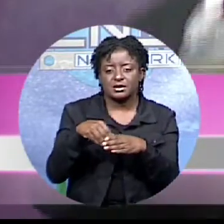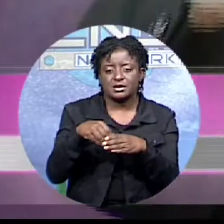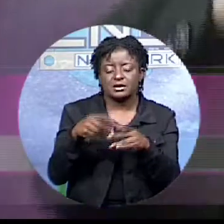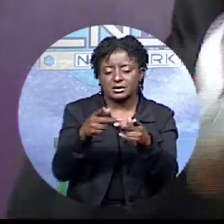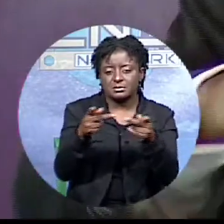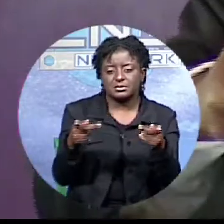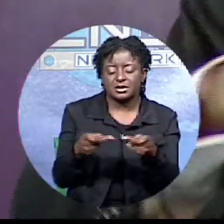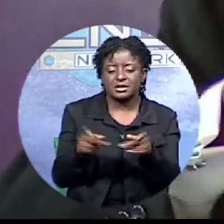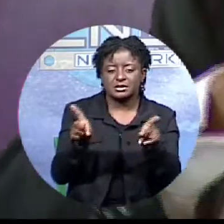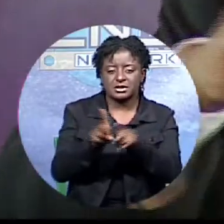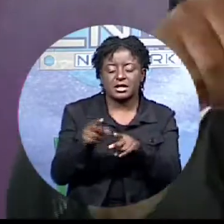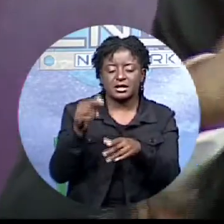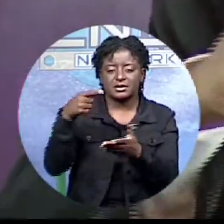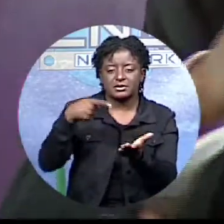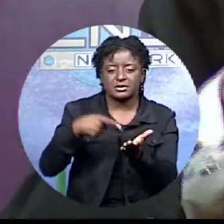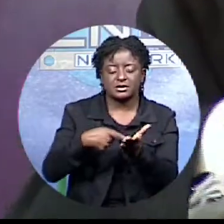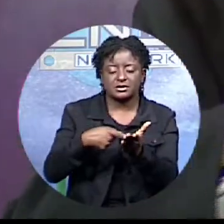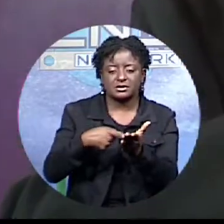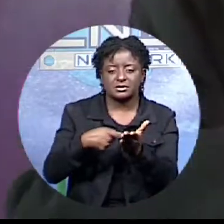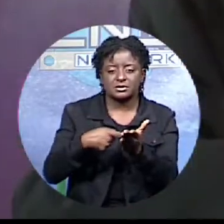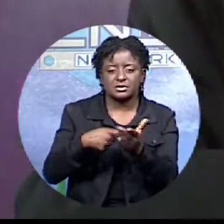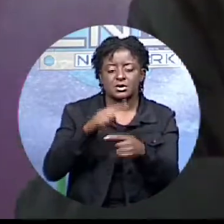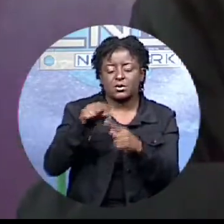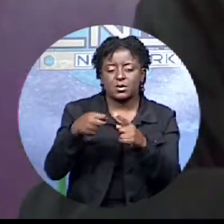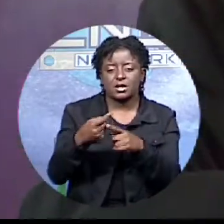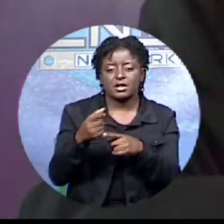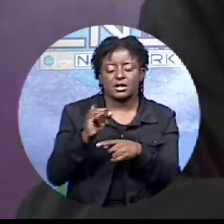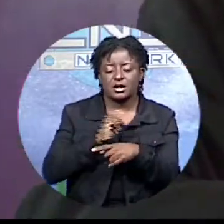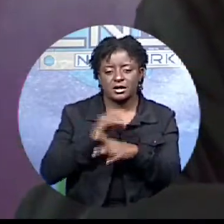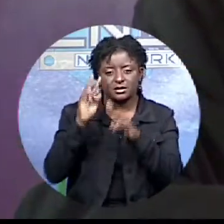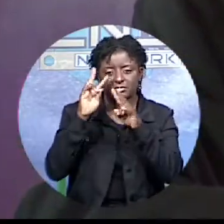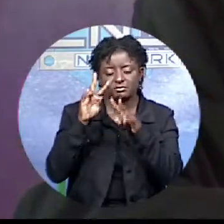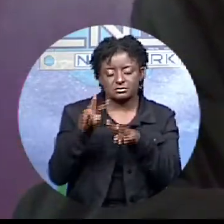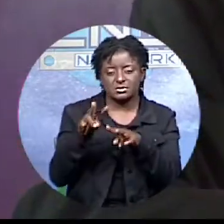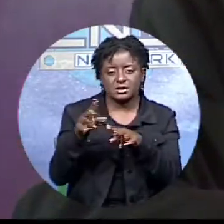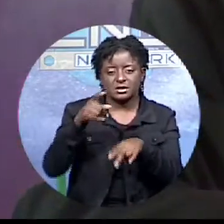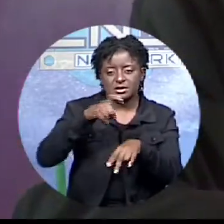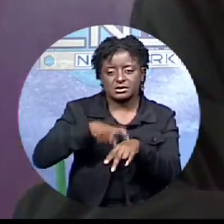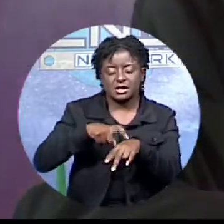when I view the times we live,